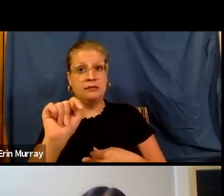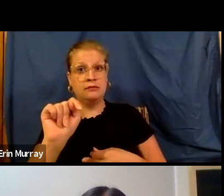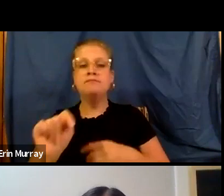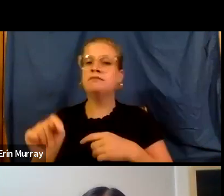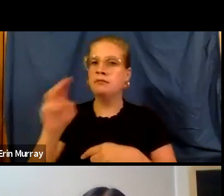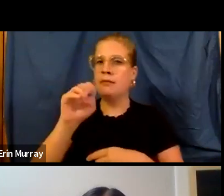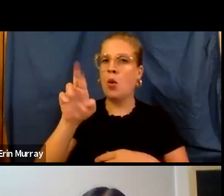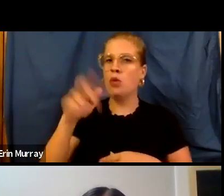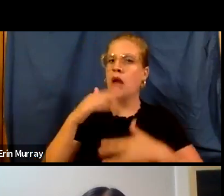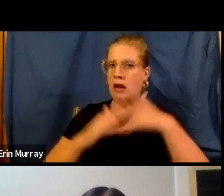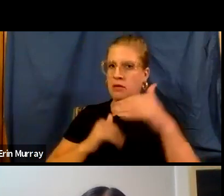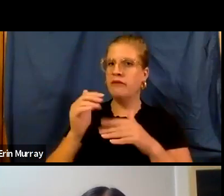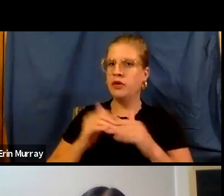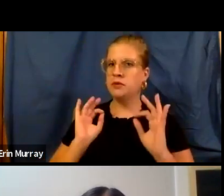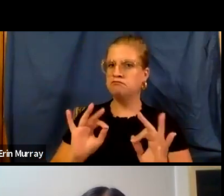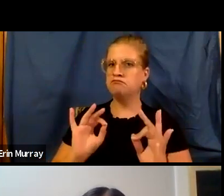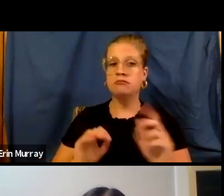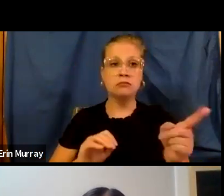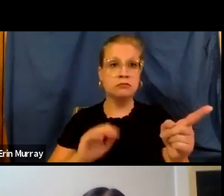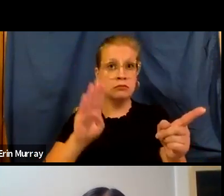with that. Commissioner Blacknell?